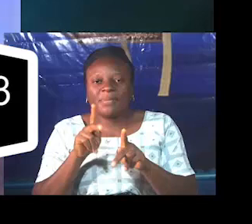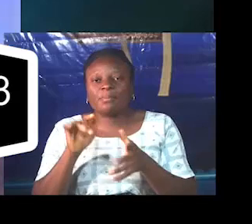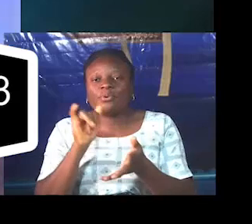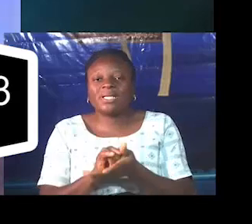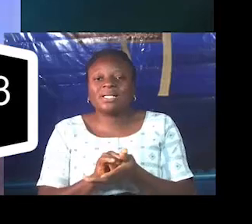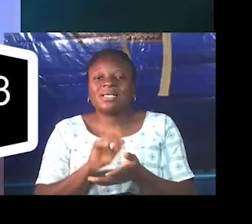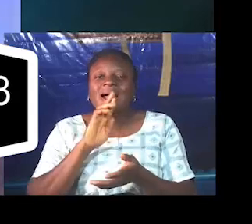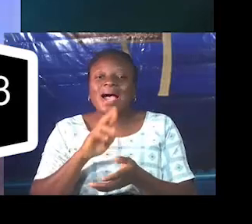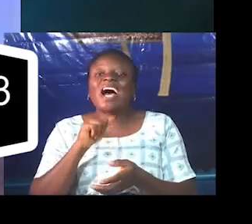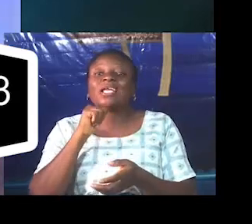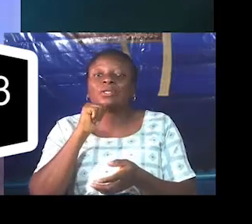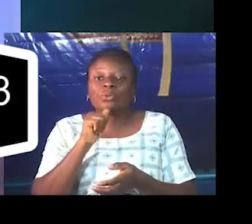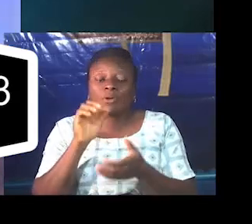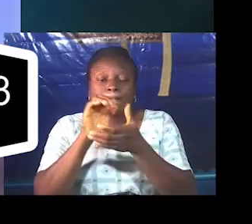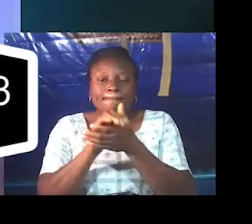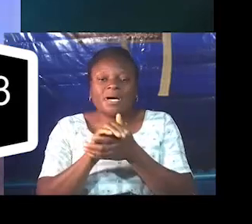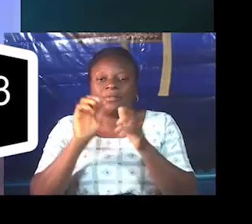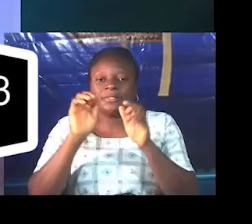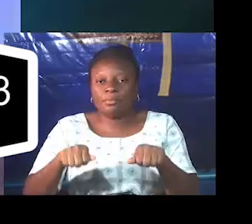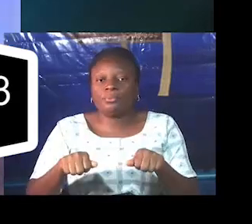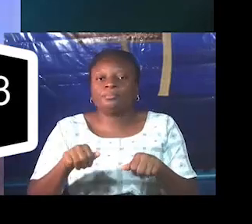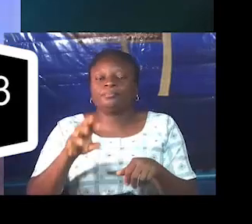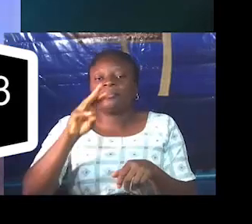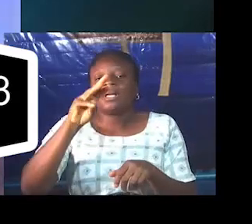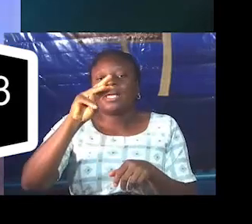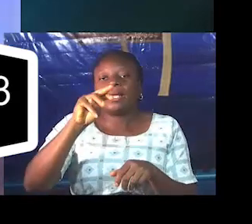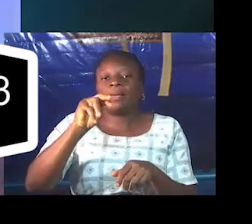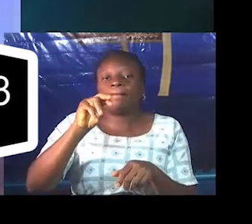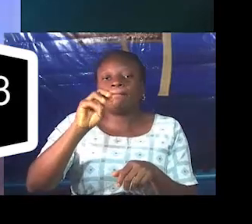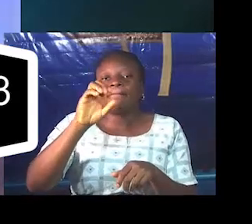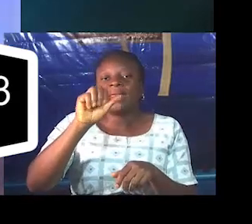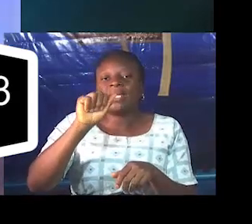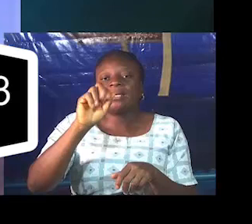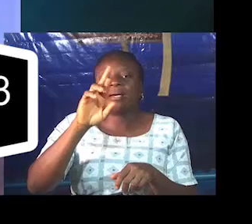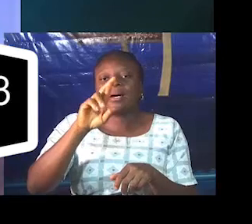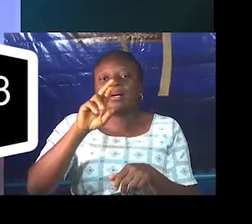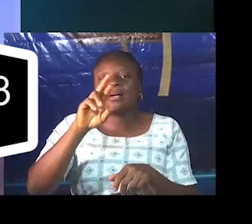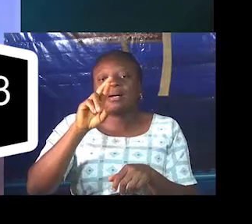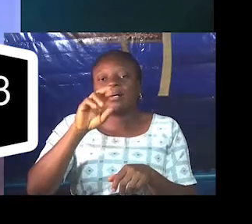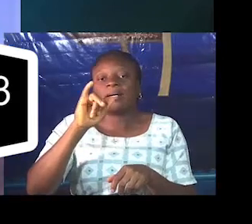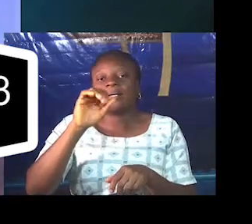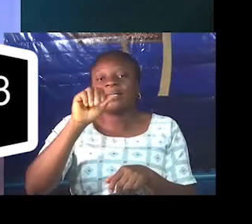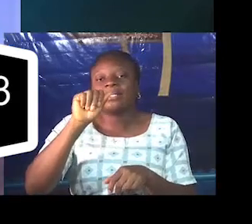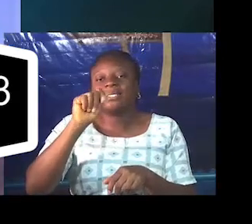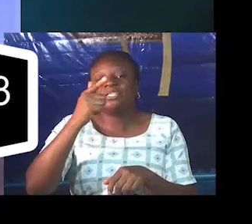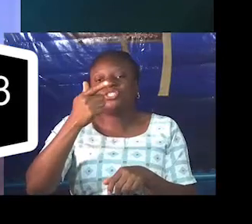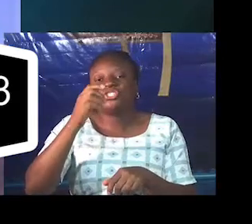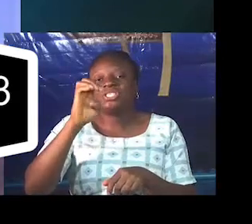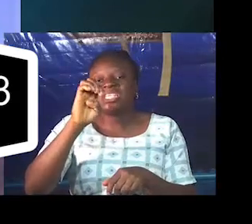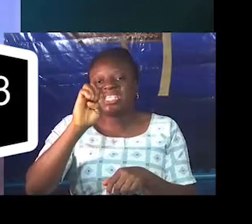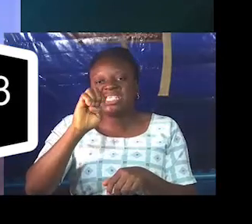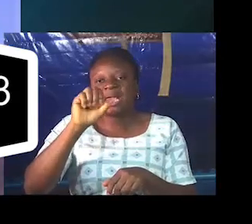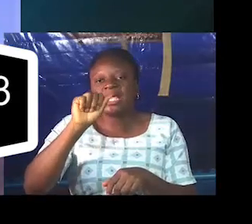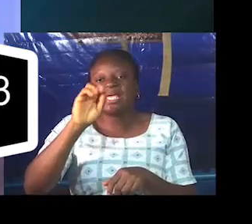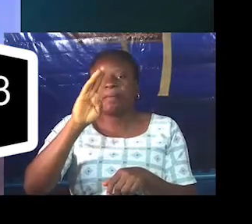first aspect. I said, you are not entering into marriage because you're of peer pressure. You are entering into